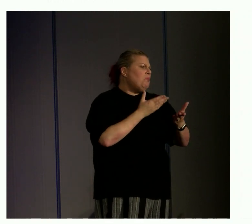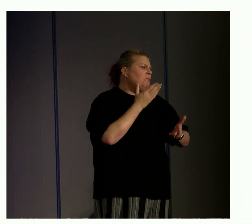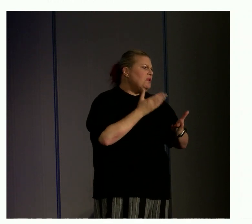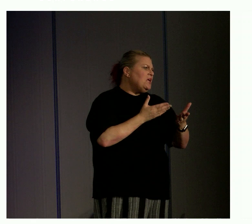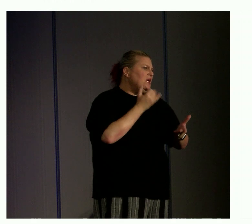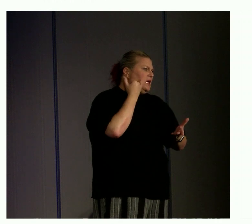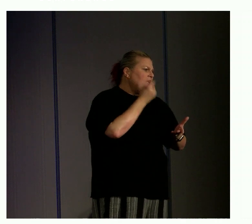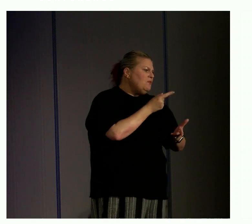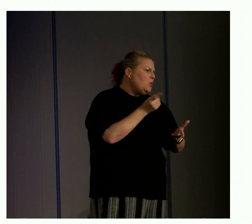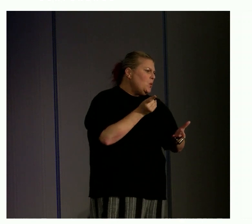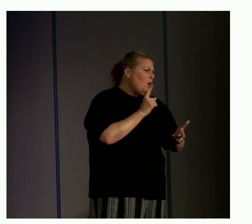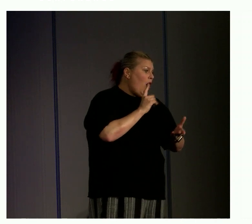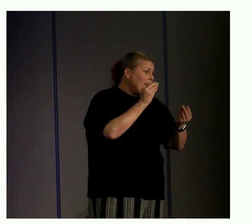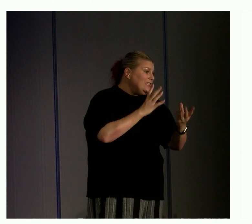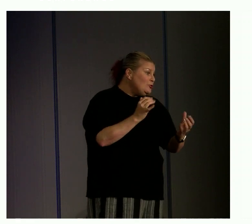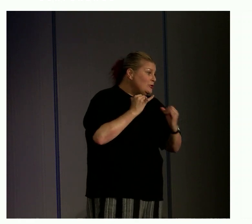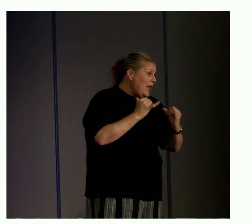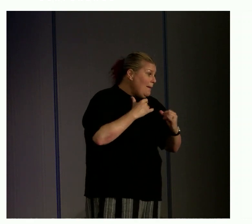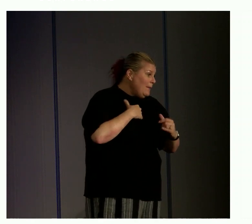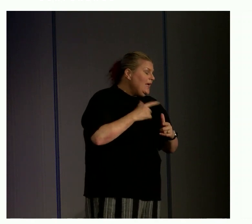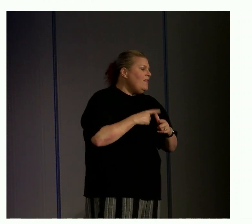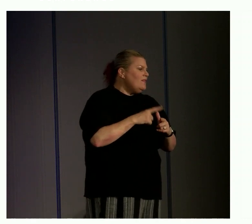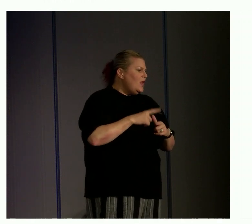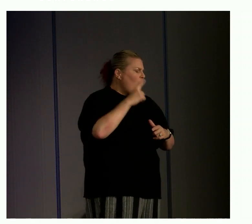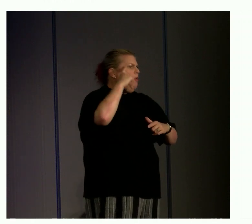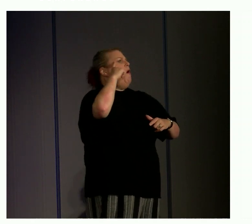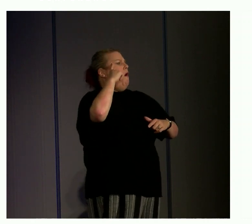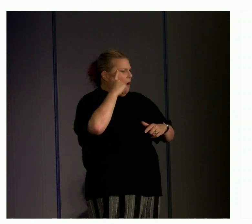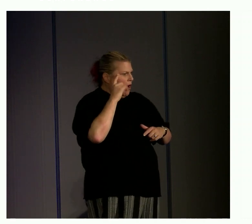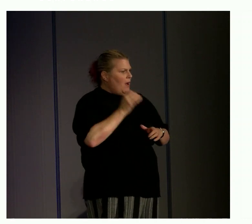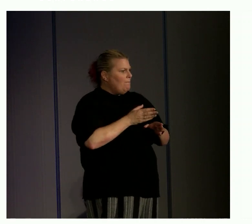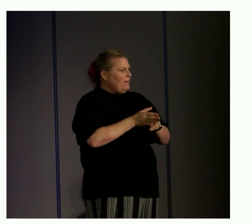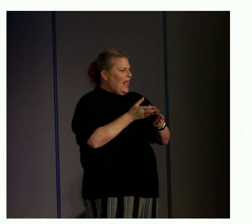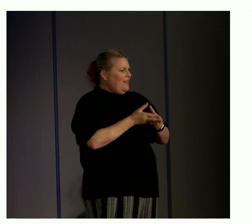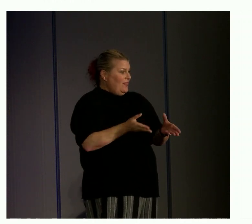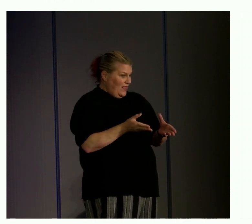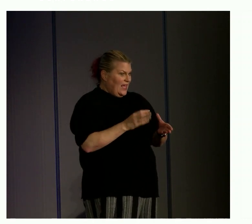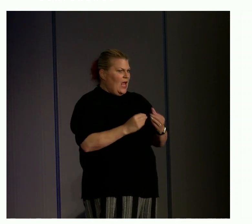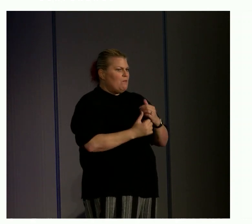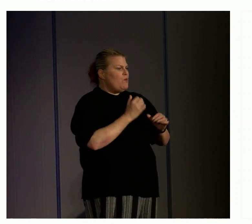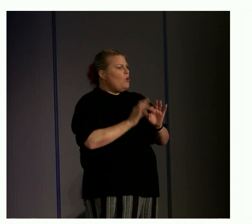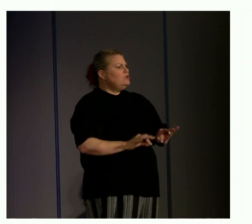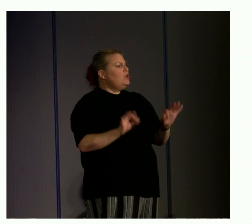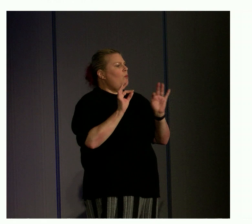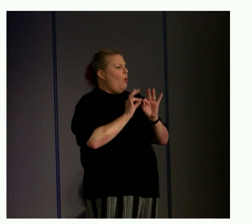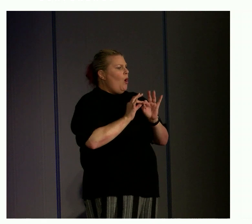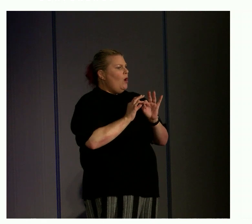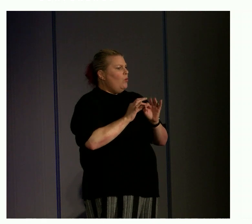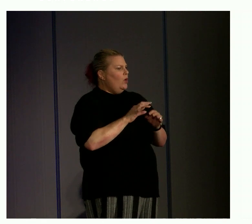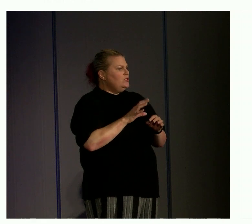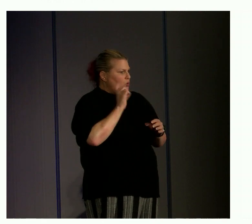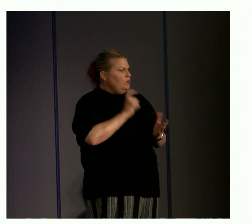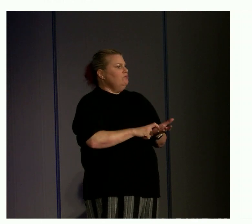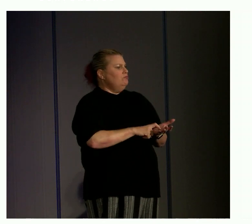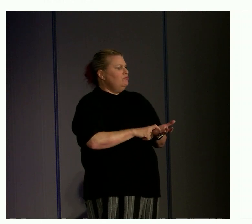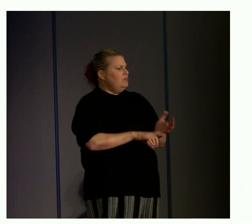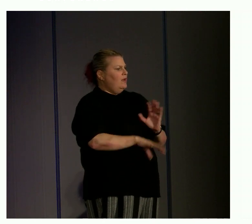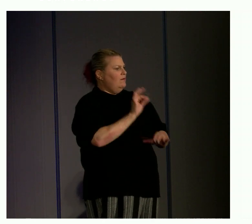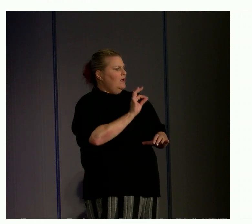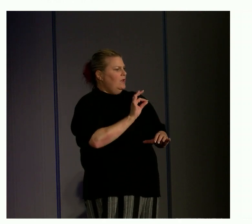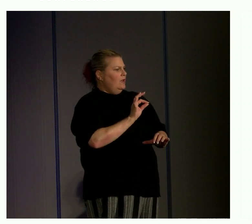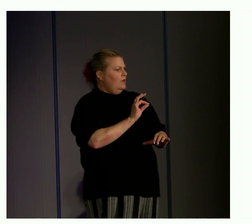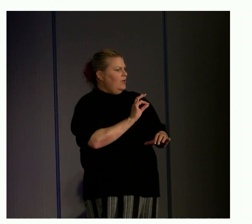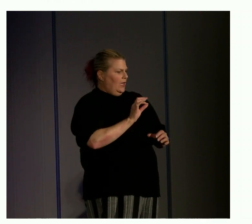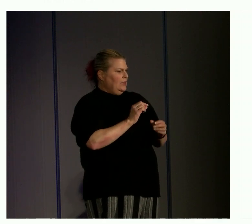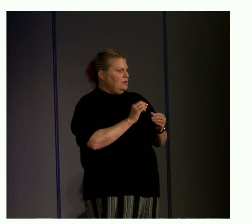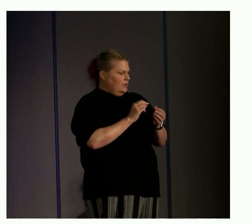probably if you are a teacher like me, you will think that the main thing and the most important one was to discover and identify the